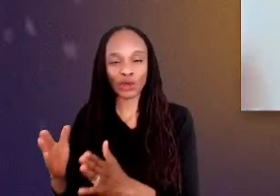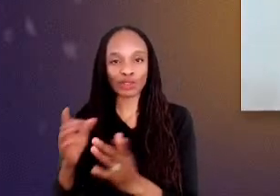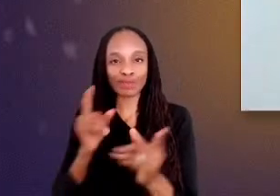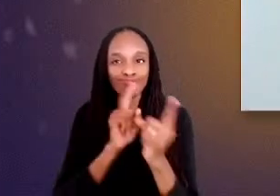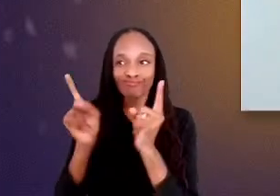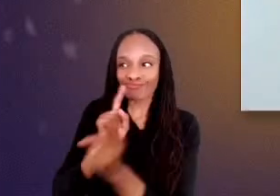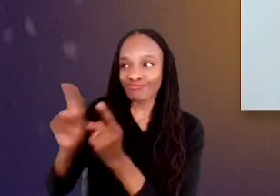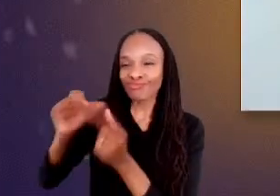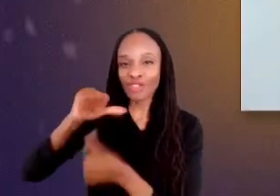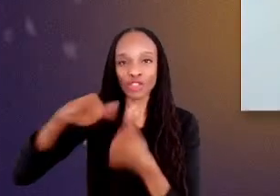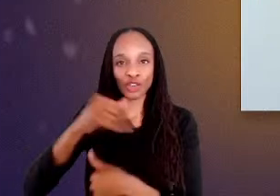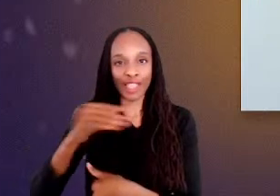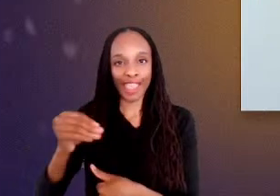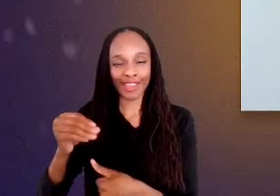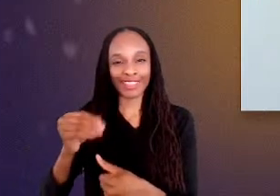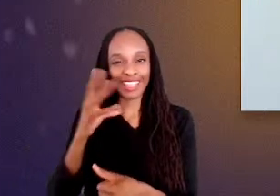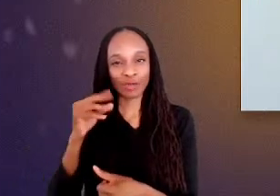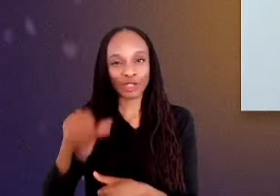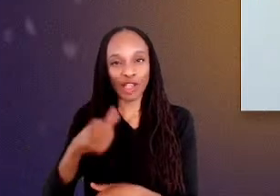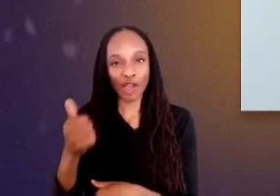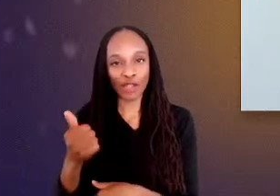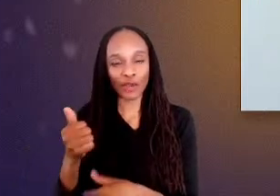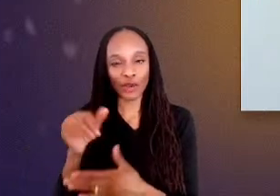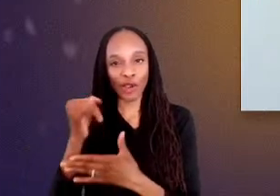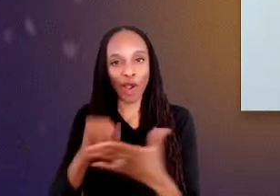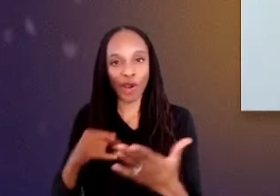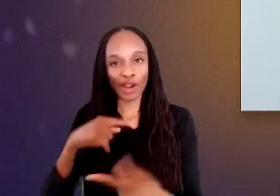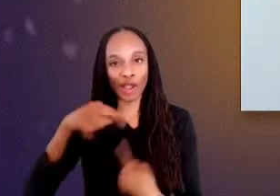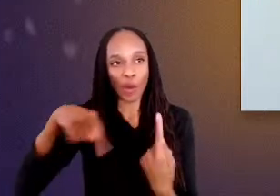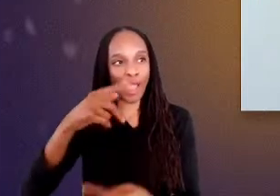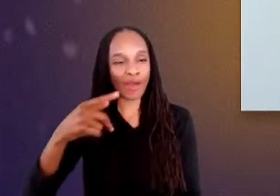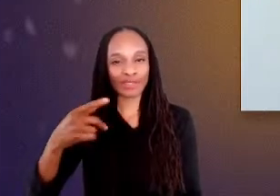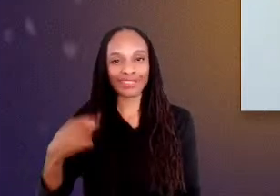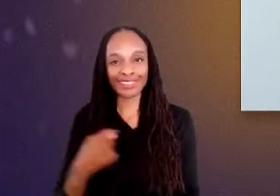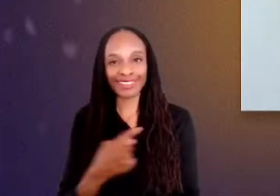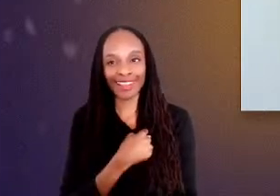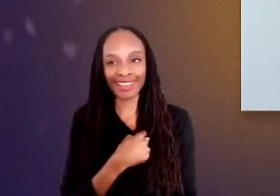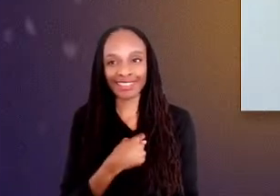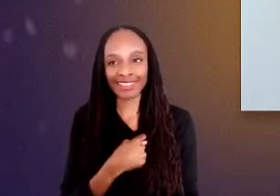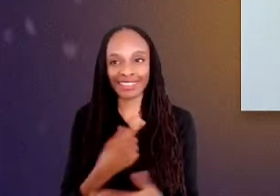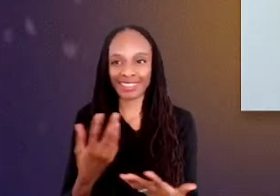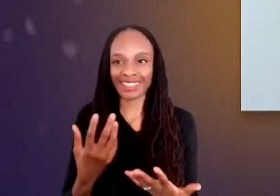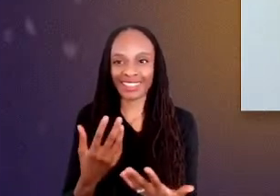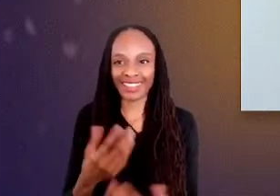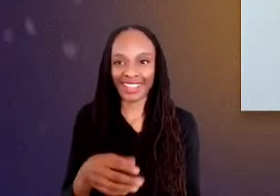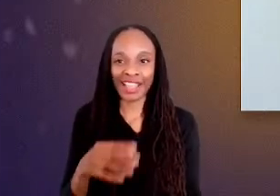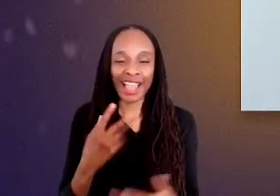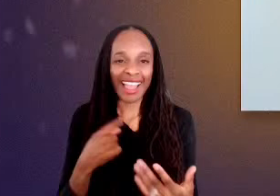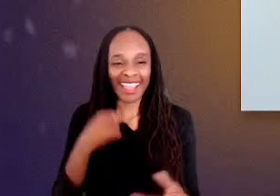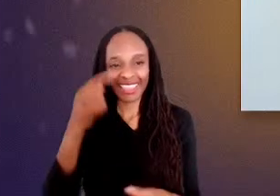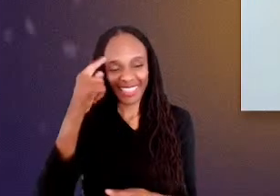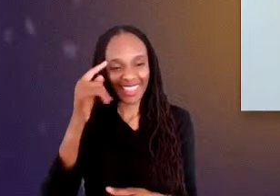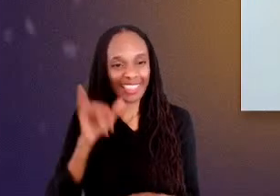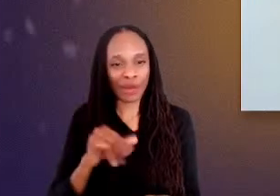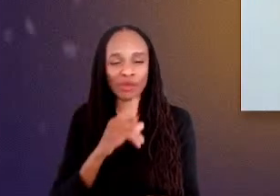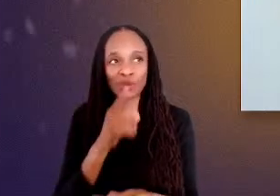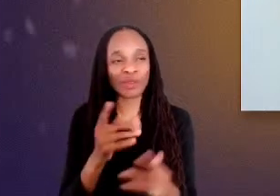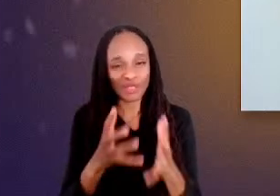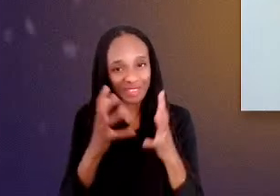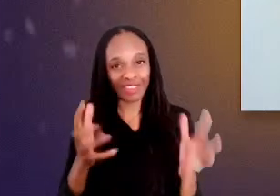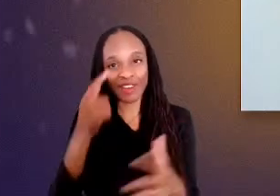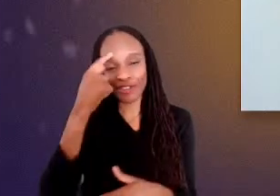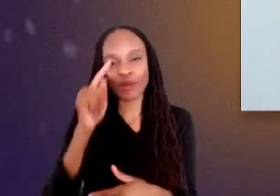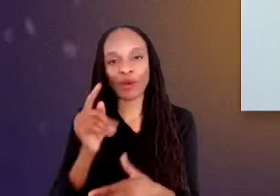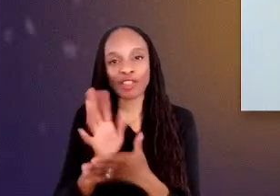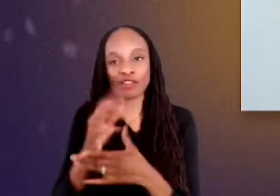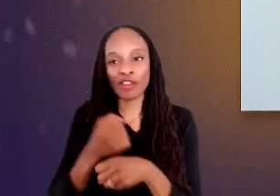filmmakers experience other art around them. It felt like the festival was almost more for the filmmakers in some ways than it was